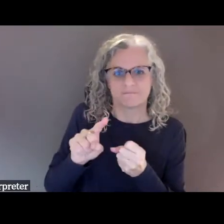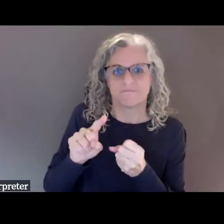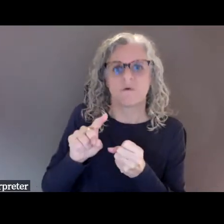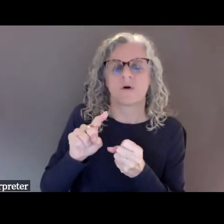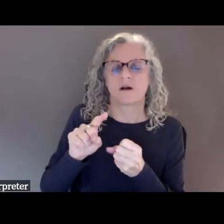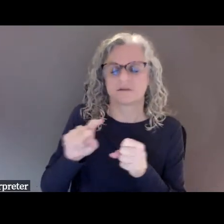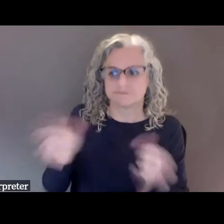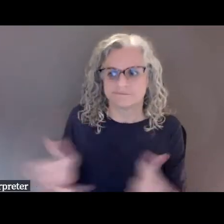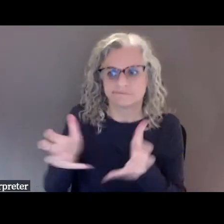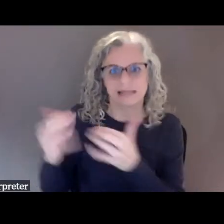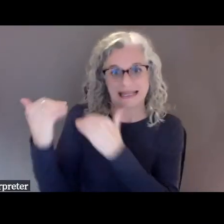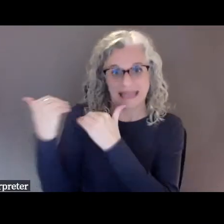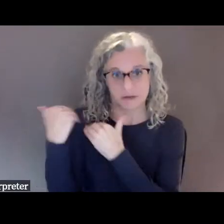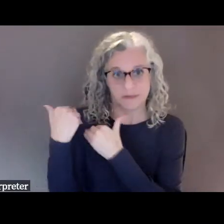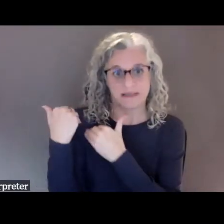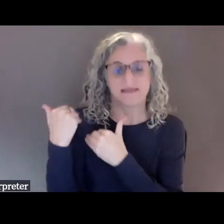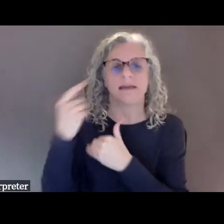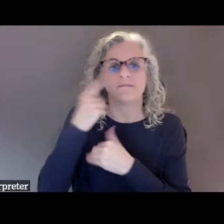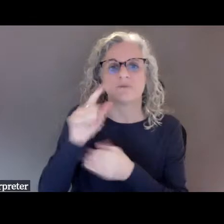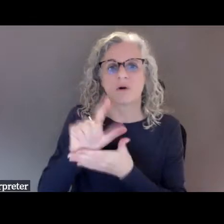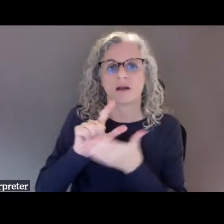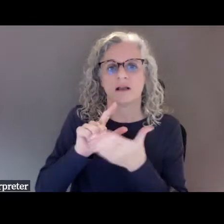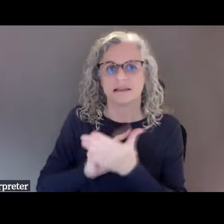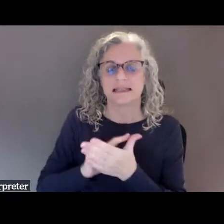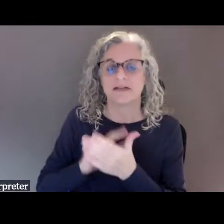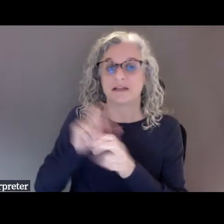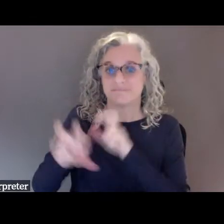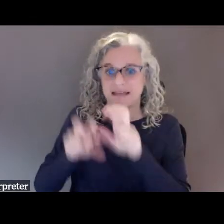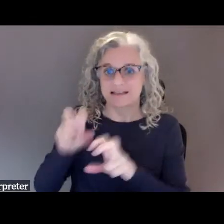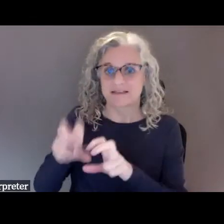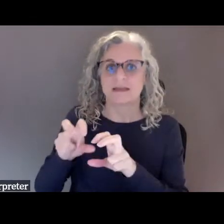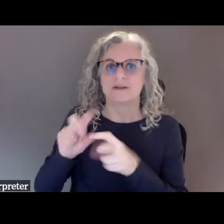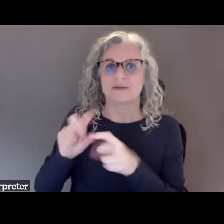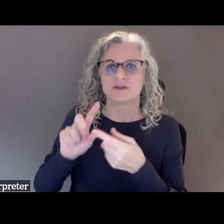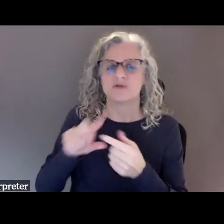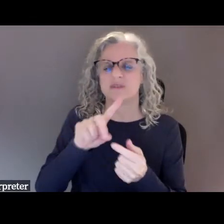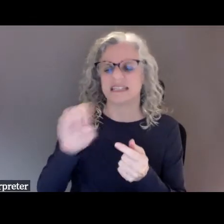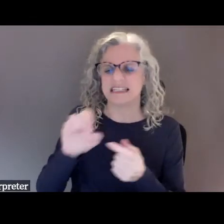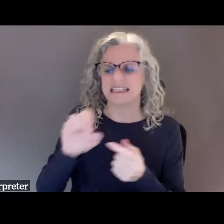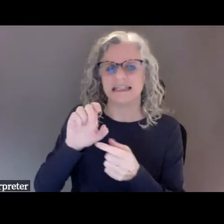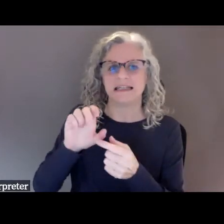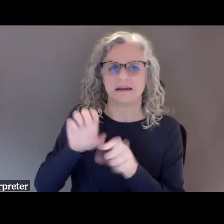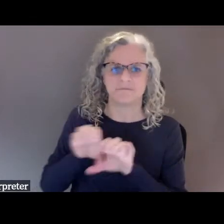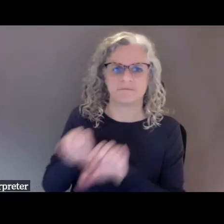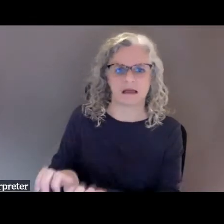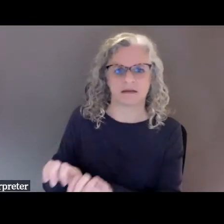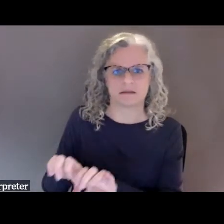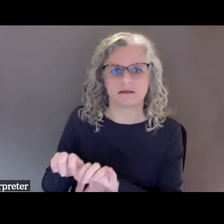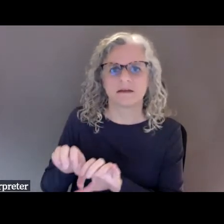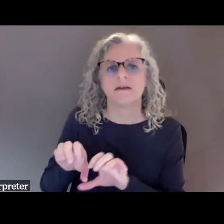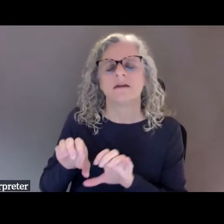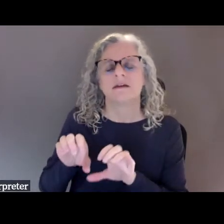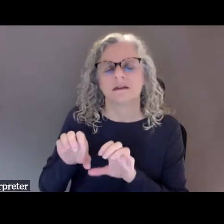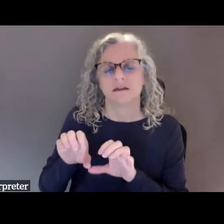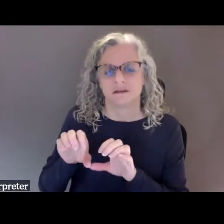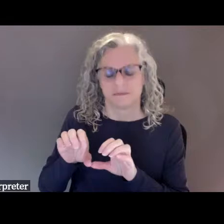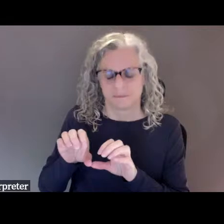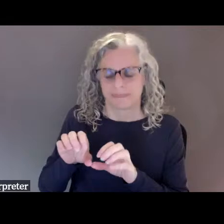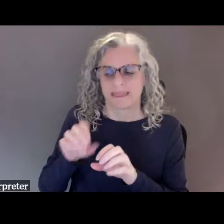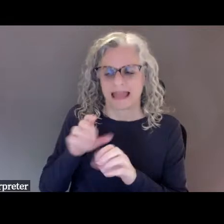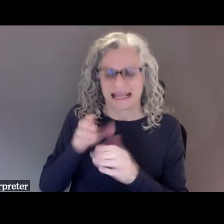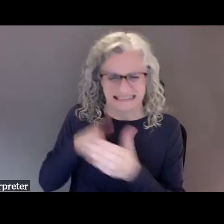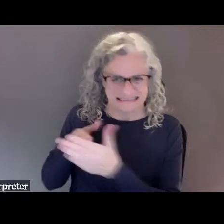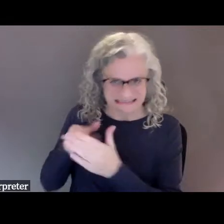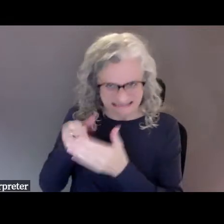the US South, while also facilitating human rights violations in the global South. And our main campaign right now is this National Break